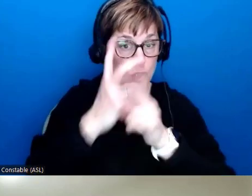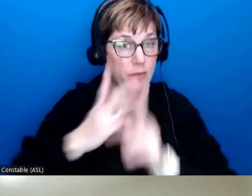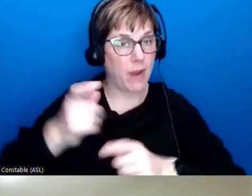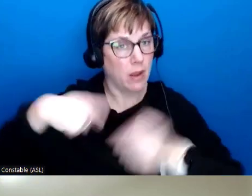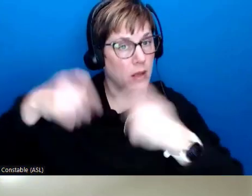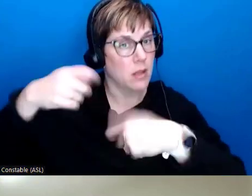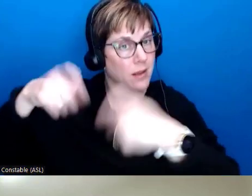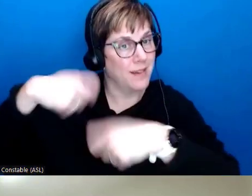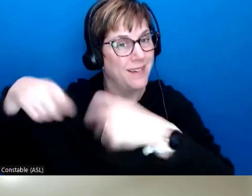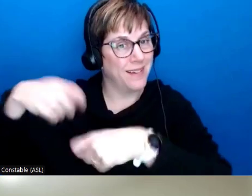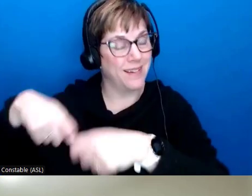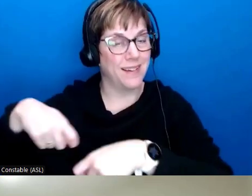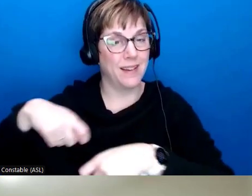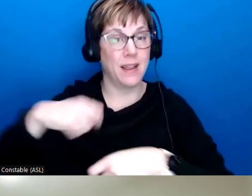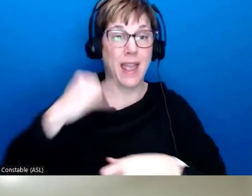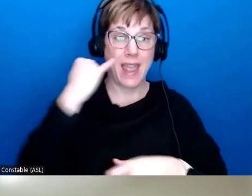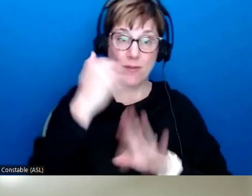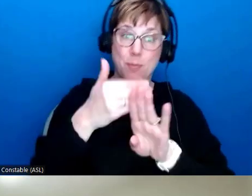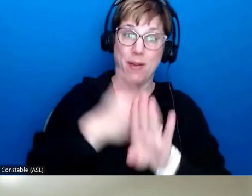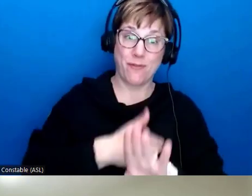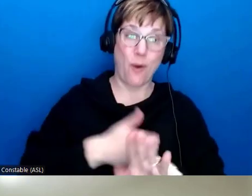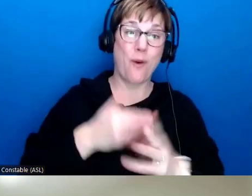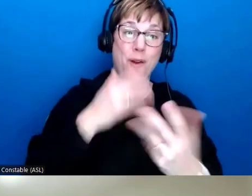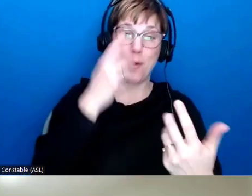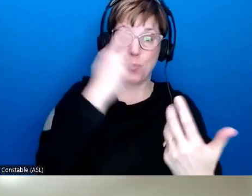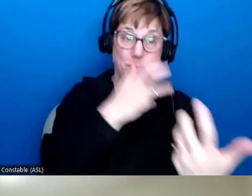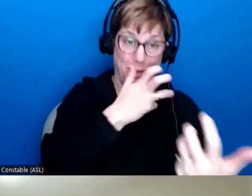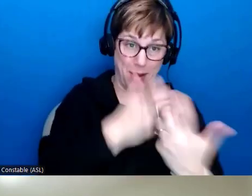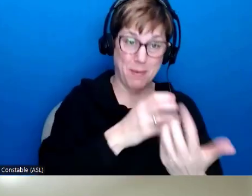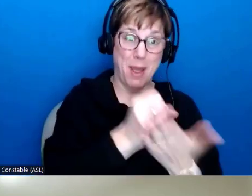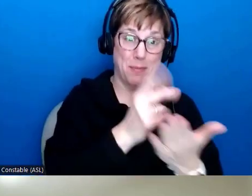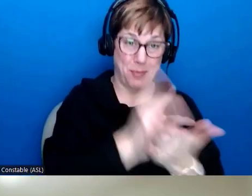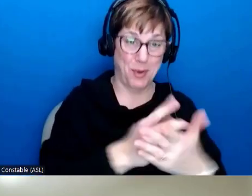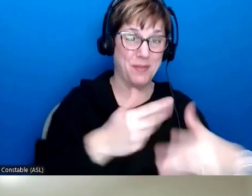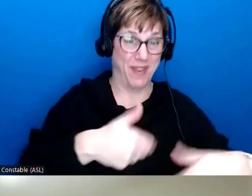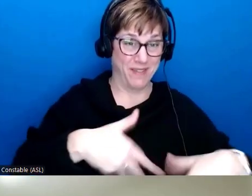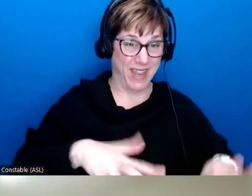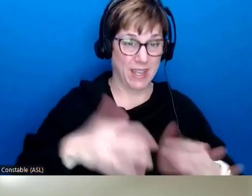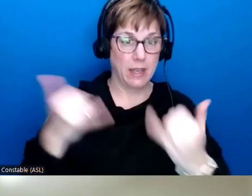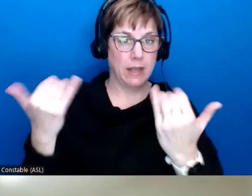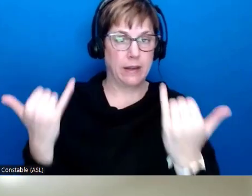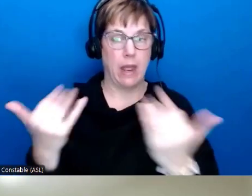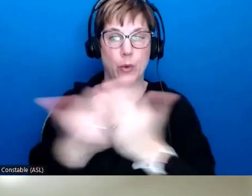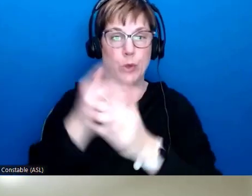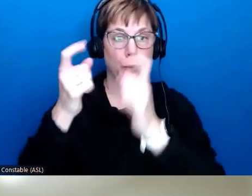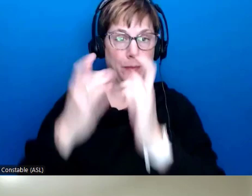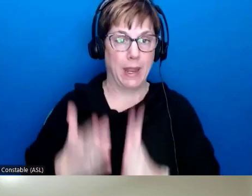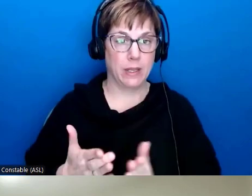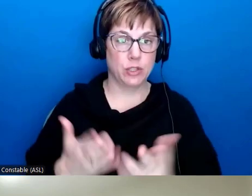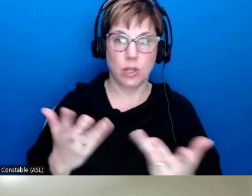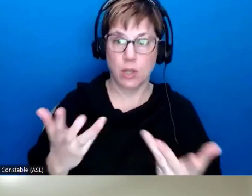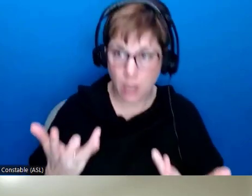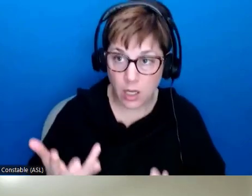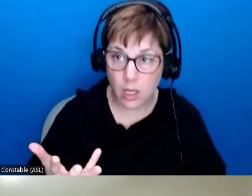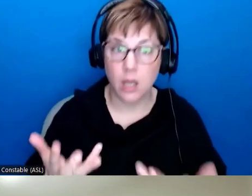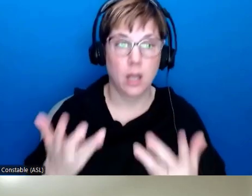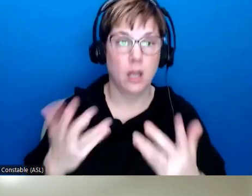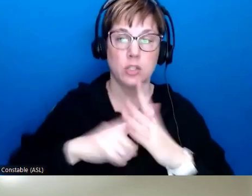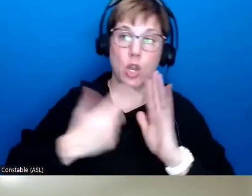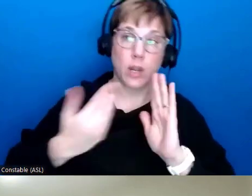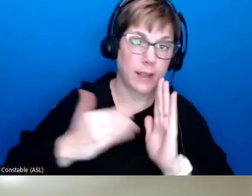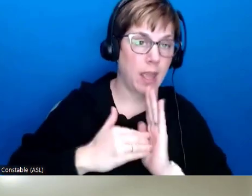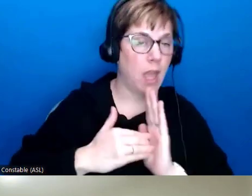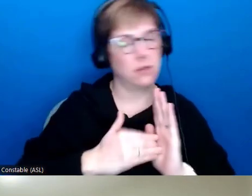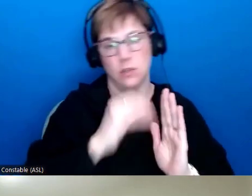and then people who had an approved accommodation in place for years are starting fresh with a new manager, and nobody's happy in those scenarios. So the last